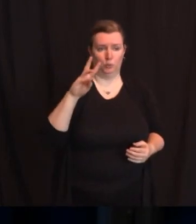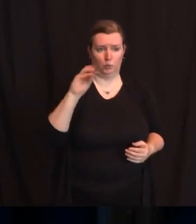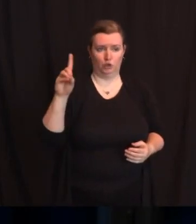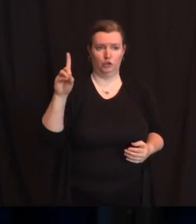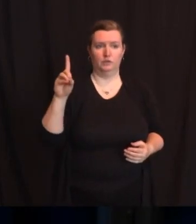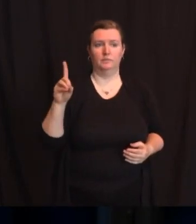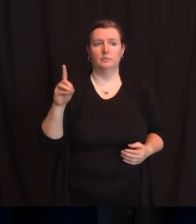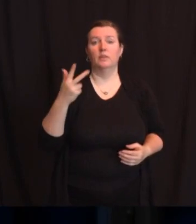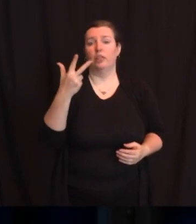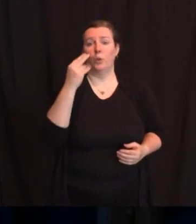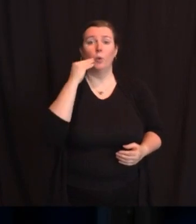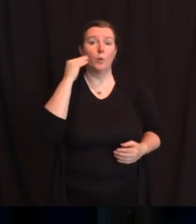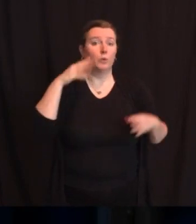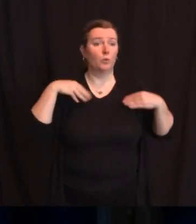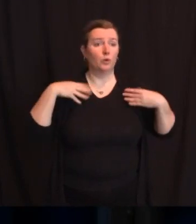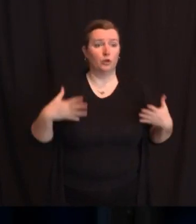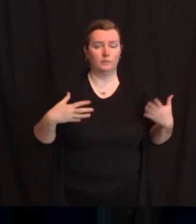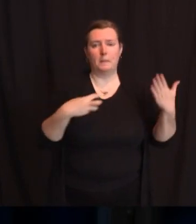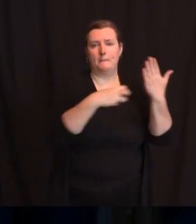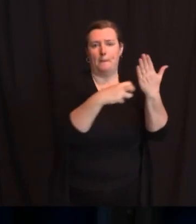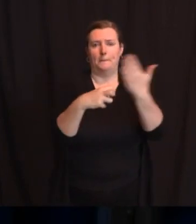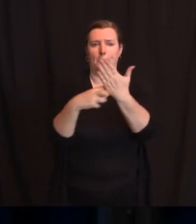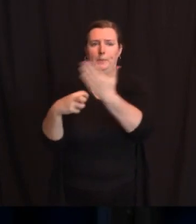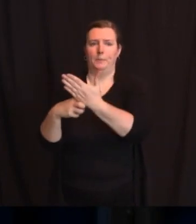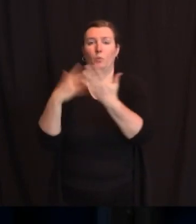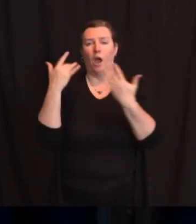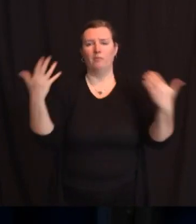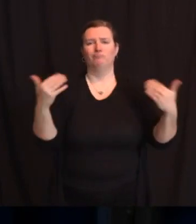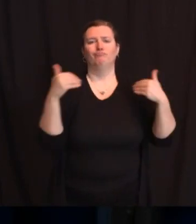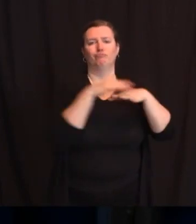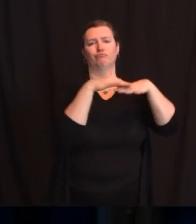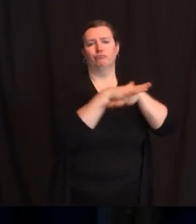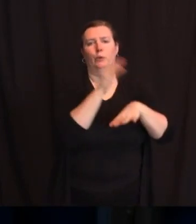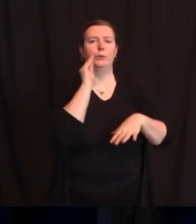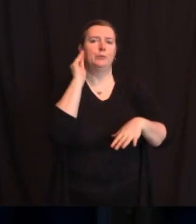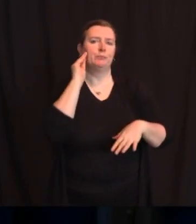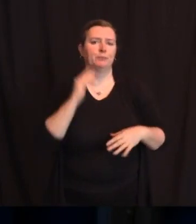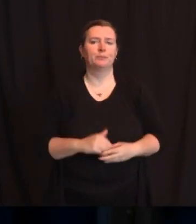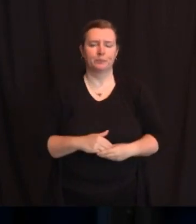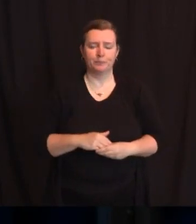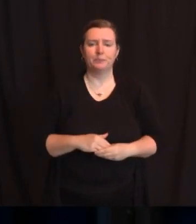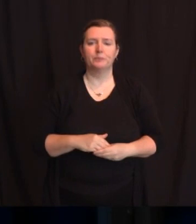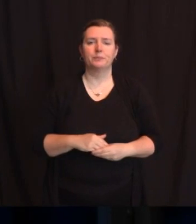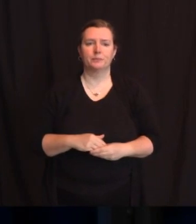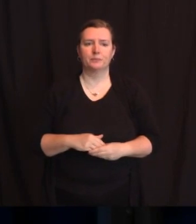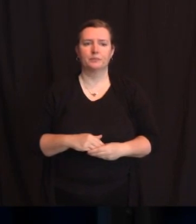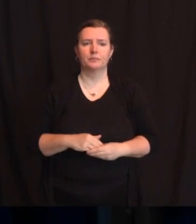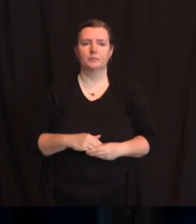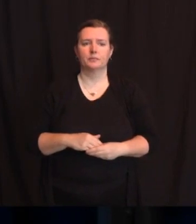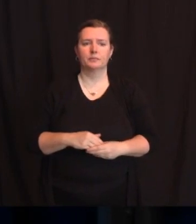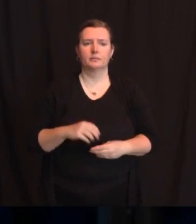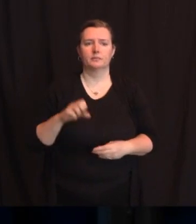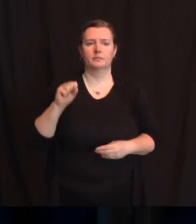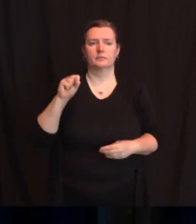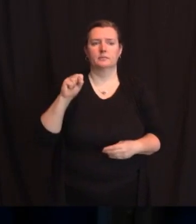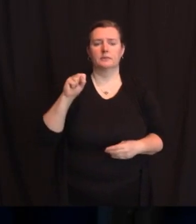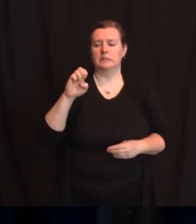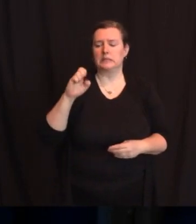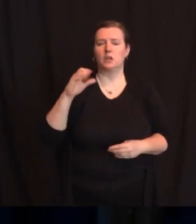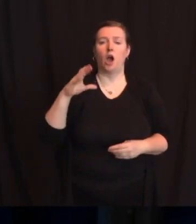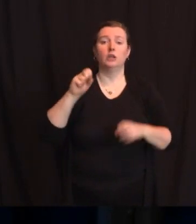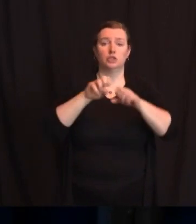their residence. And lastly, I just note, I think it was mentioned earlier in the week, but the Secaucus Field Medical Station